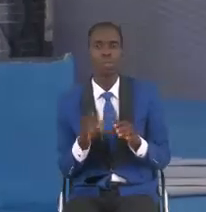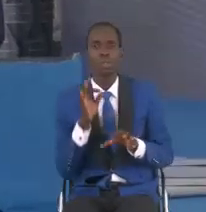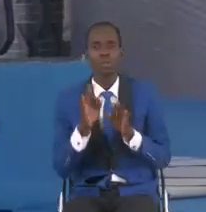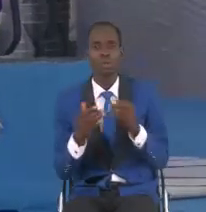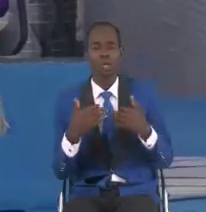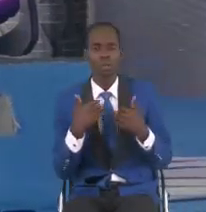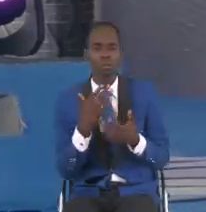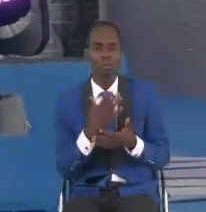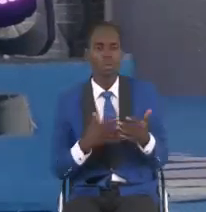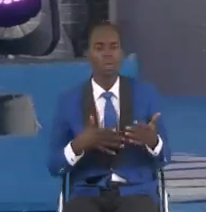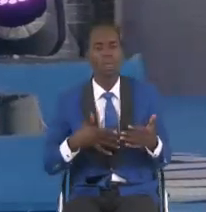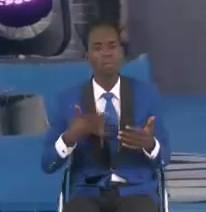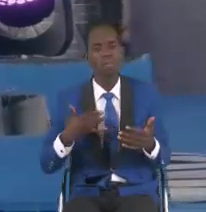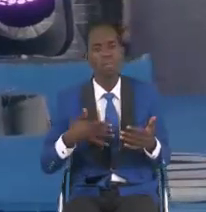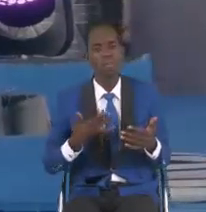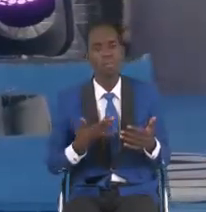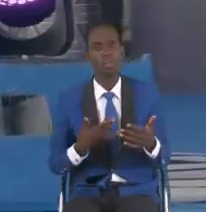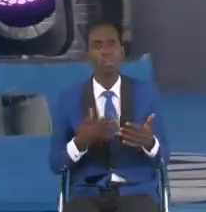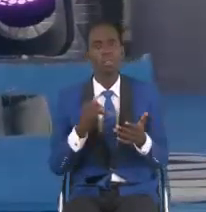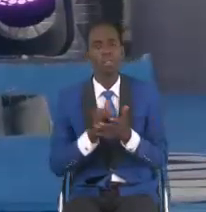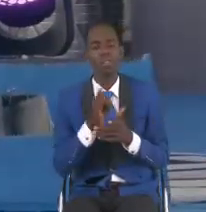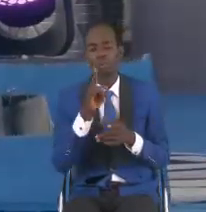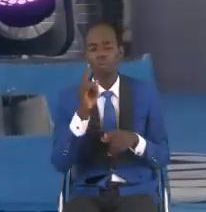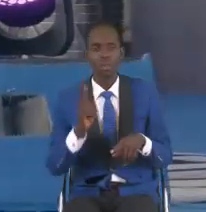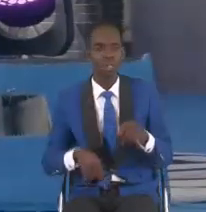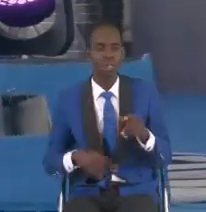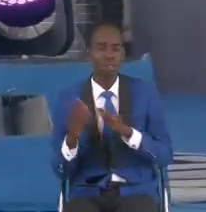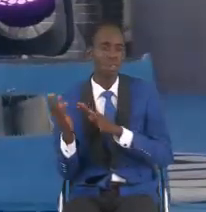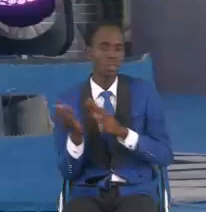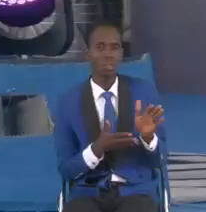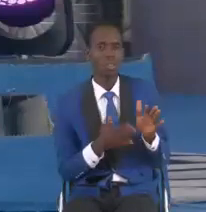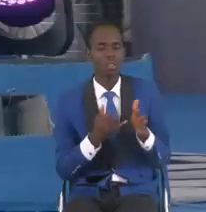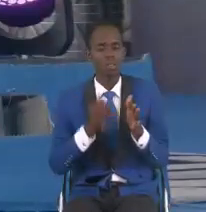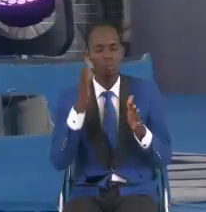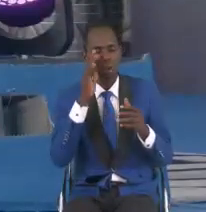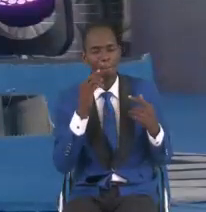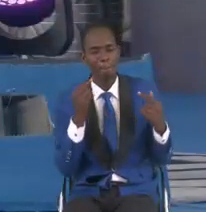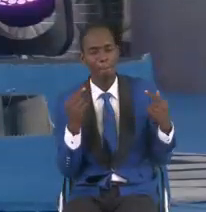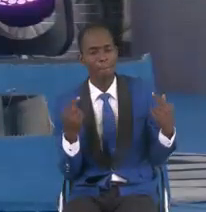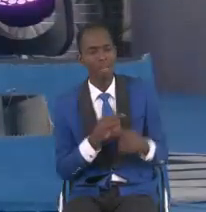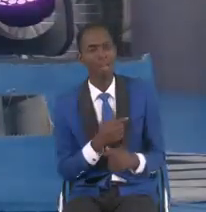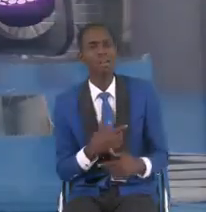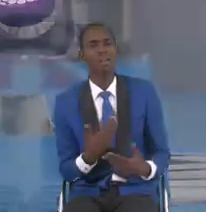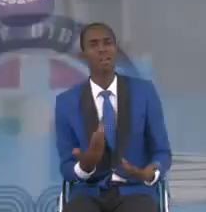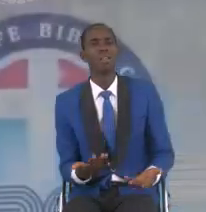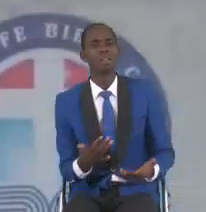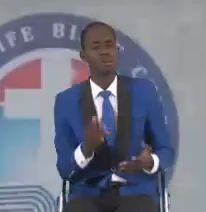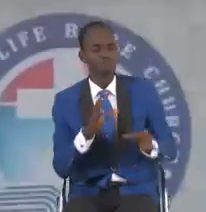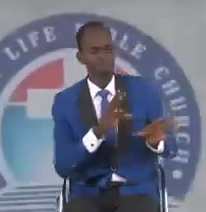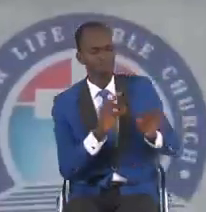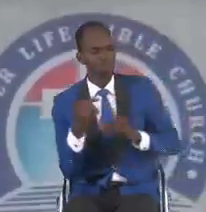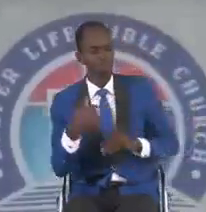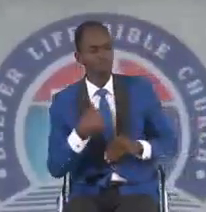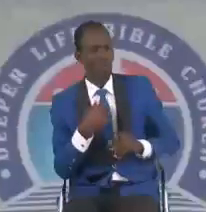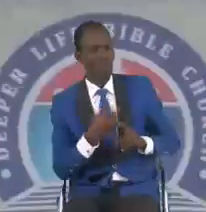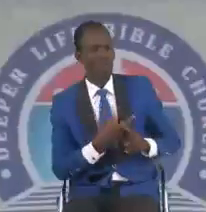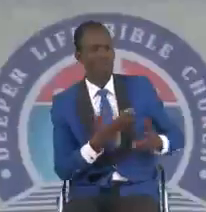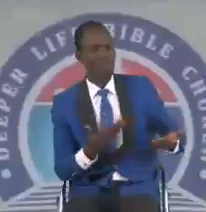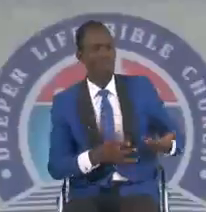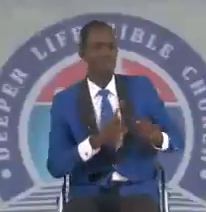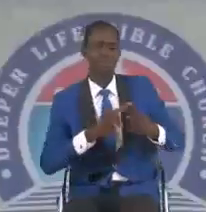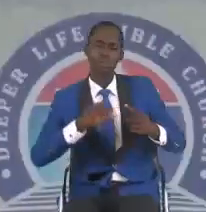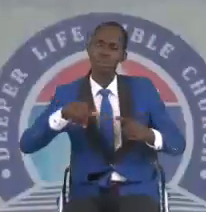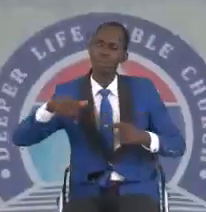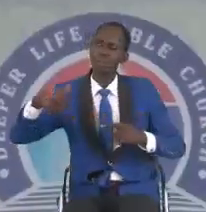affections you cannot do without, it will pain you that they are moving you from this place to another